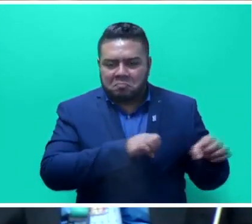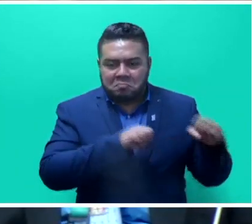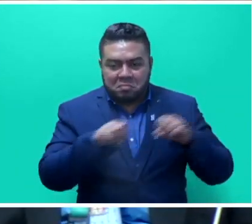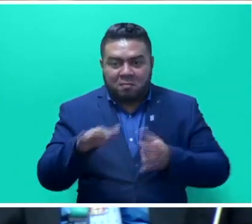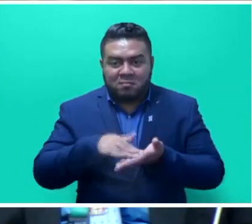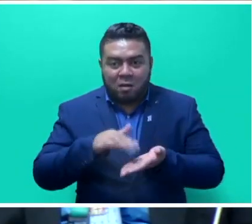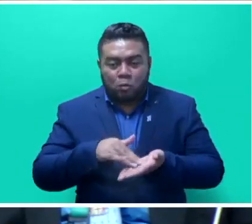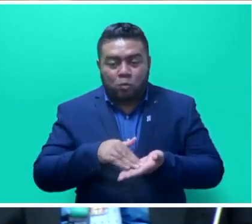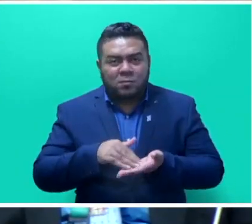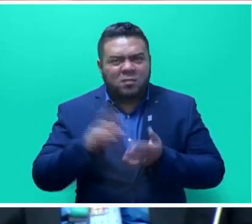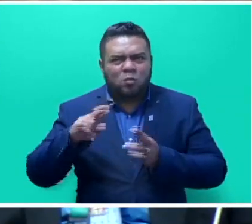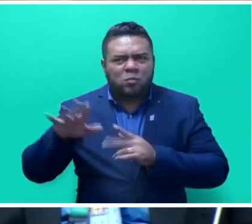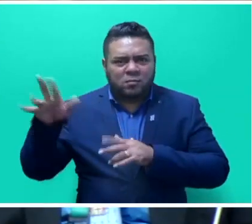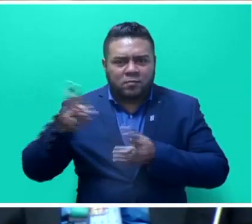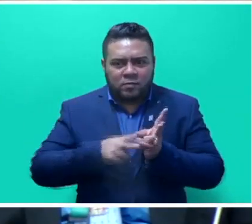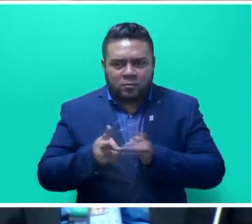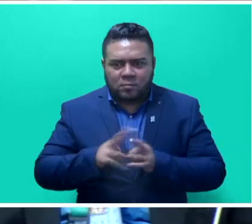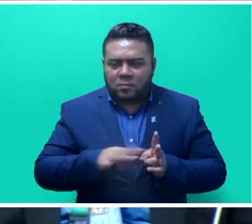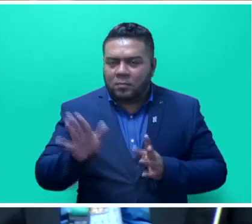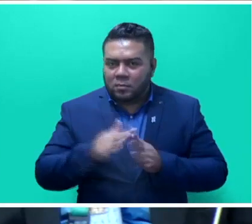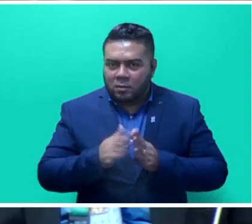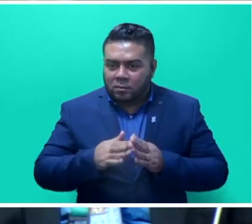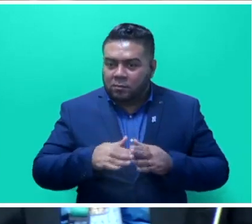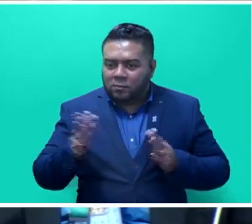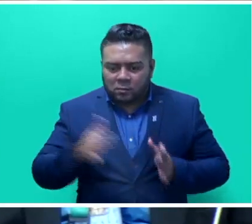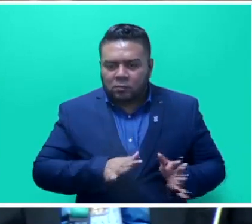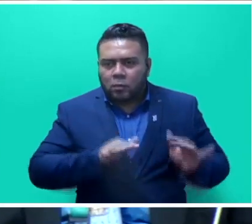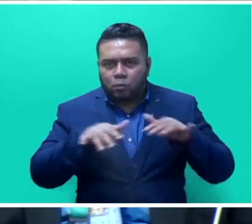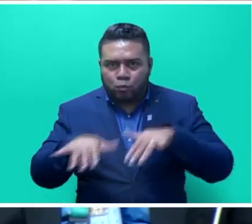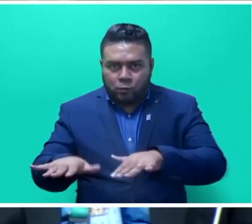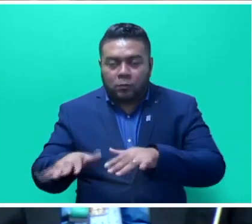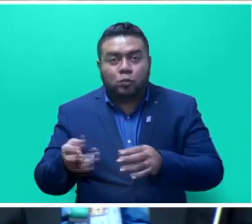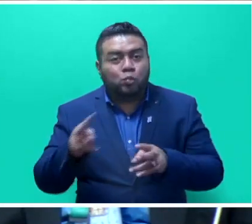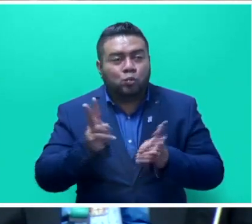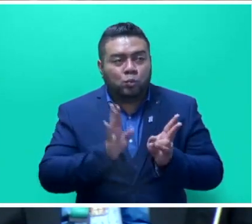increase of informal settlements in our urban and semi-urban areas.